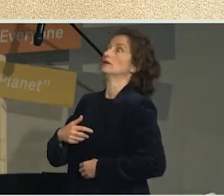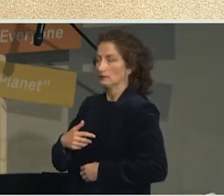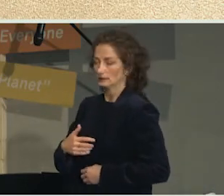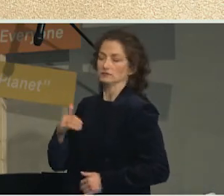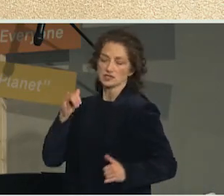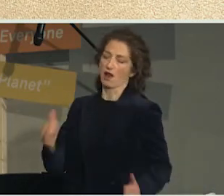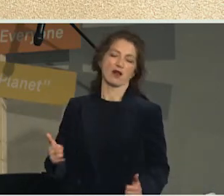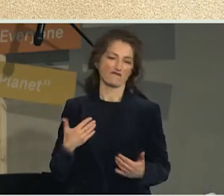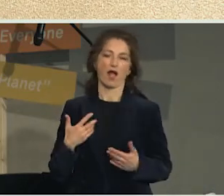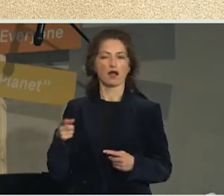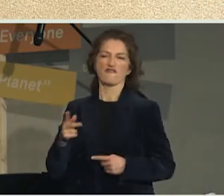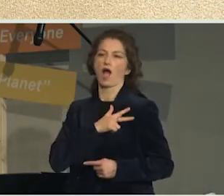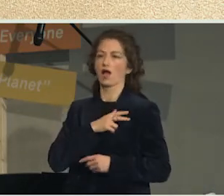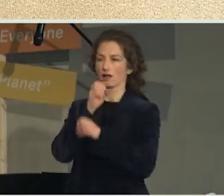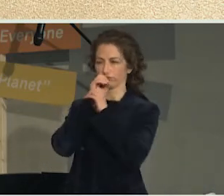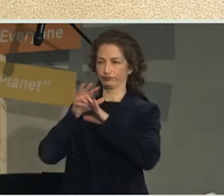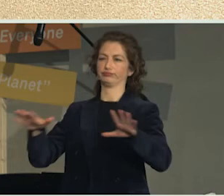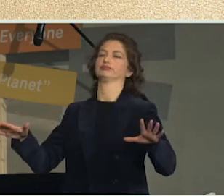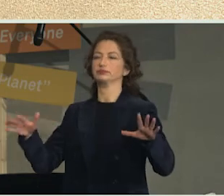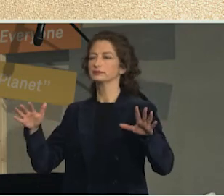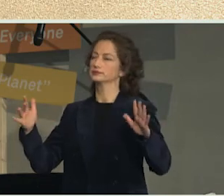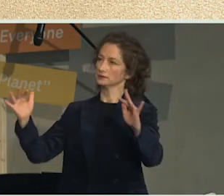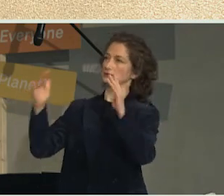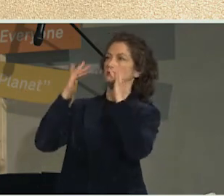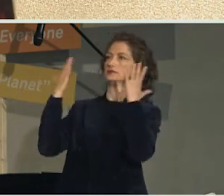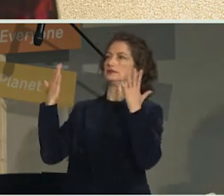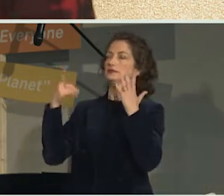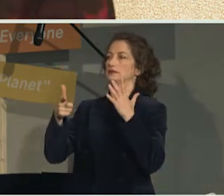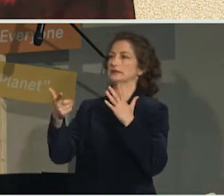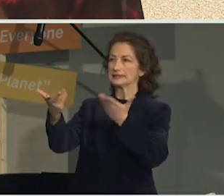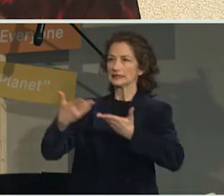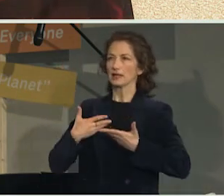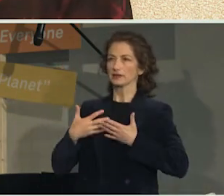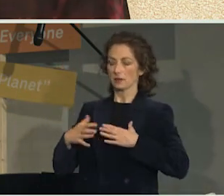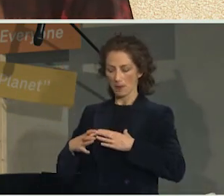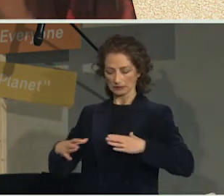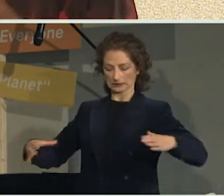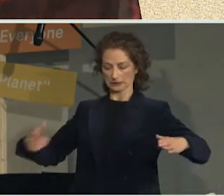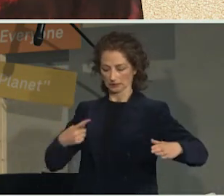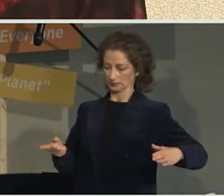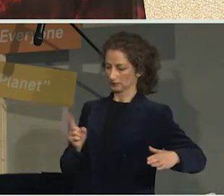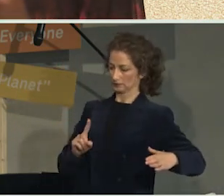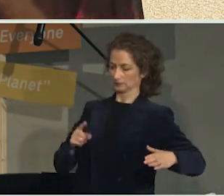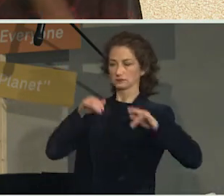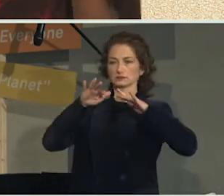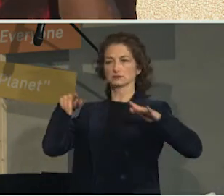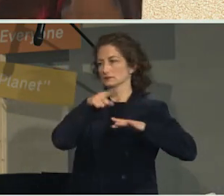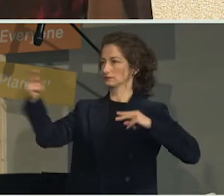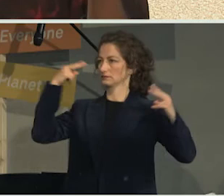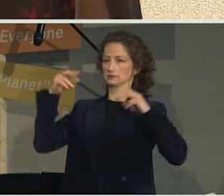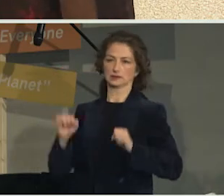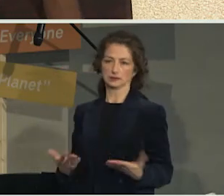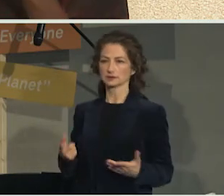appreciate the work that you've done, because you've created space for us to be seen and to be heard. And like, honestly, you're revolutionary, you're iconic. Iconic